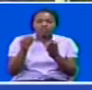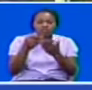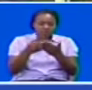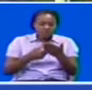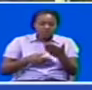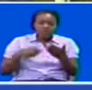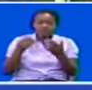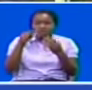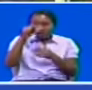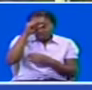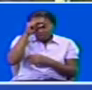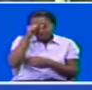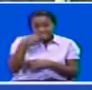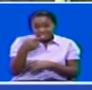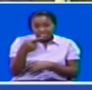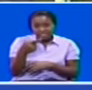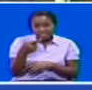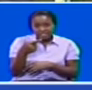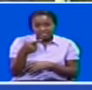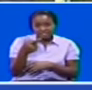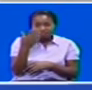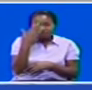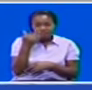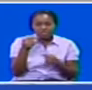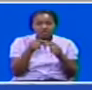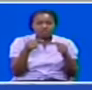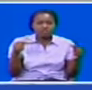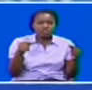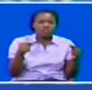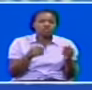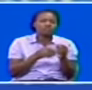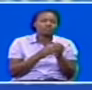utterances made earlier by the opposition leader, Raila Odinga.